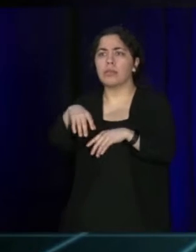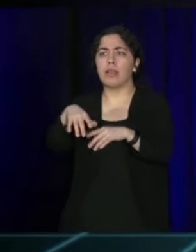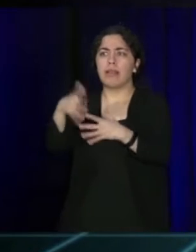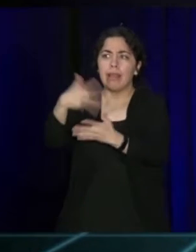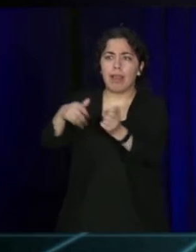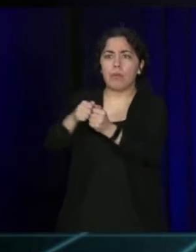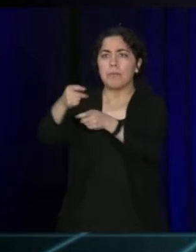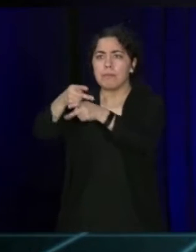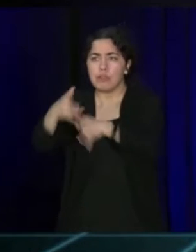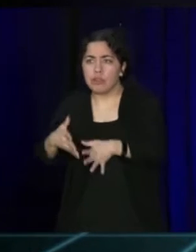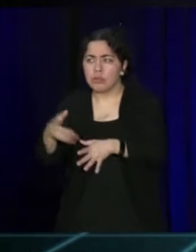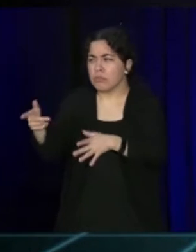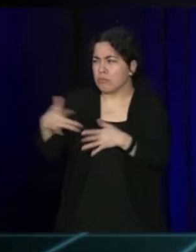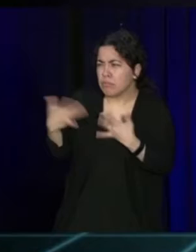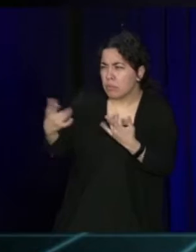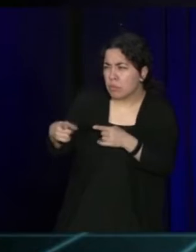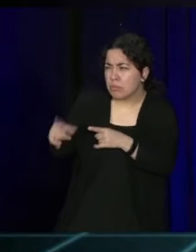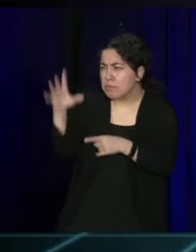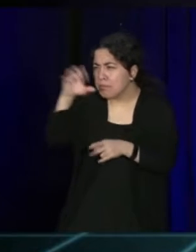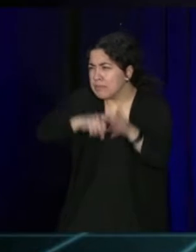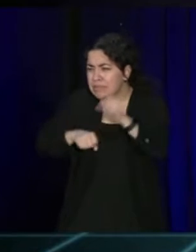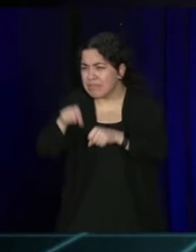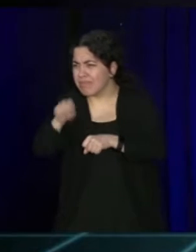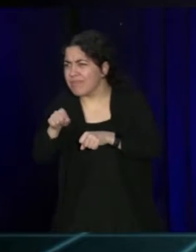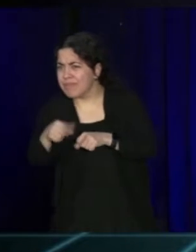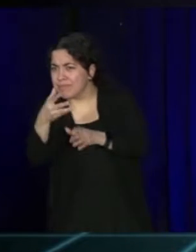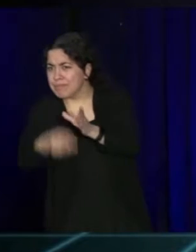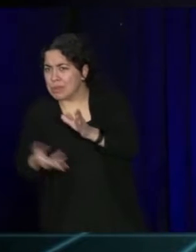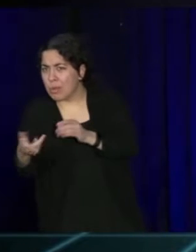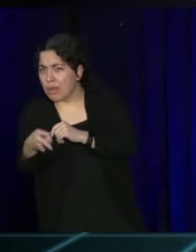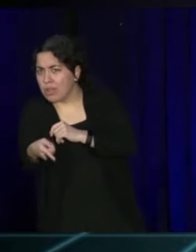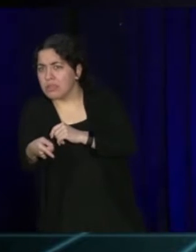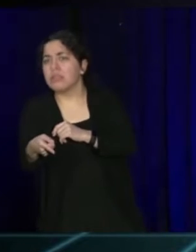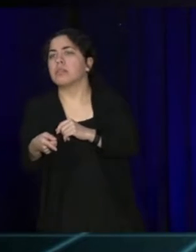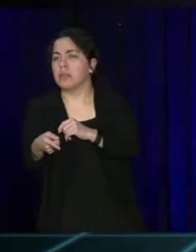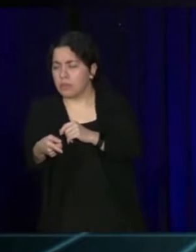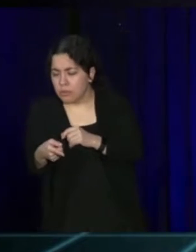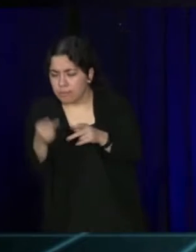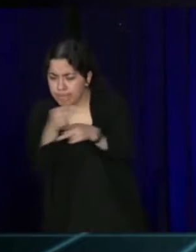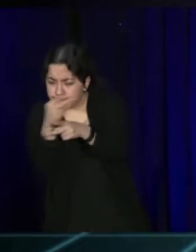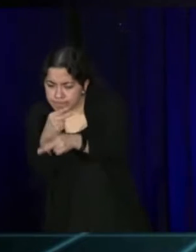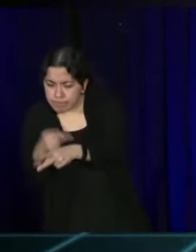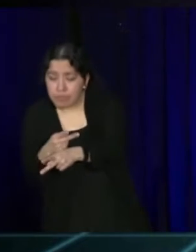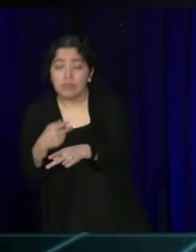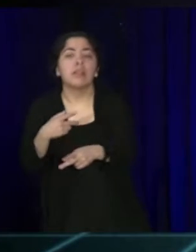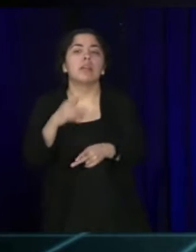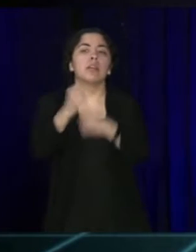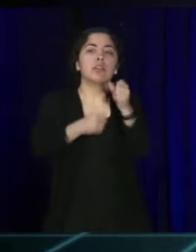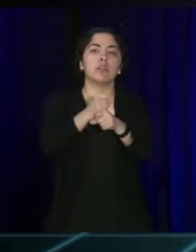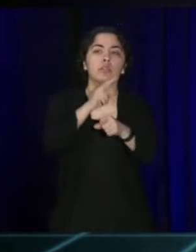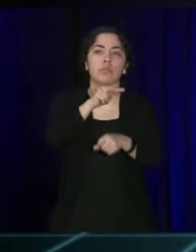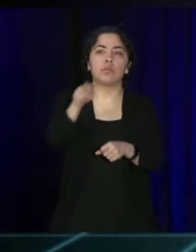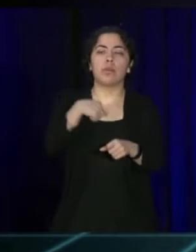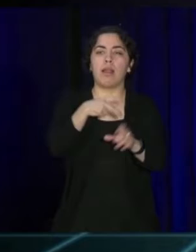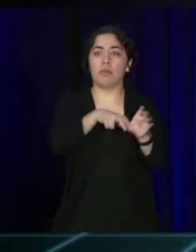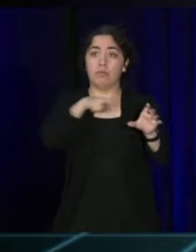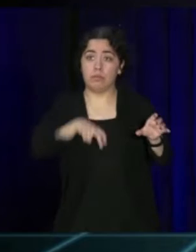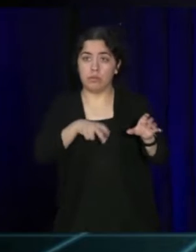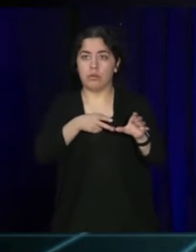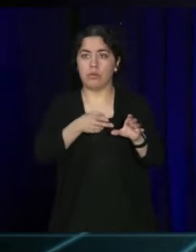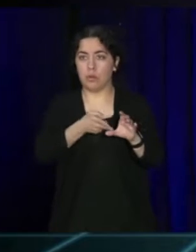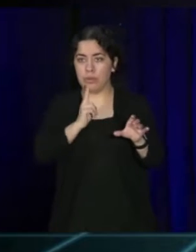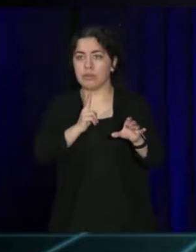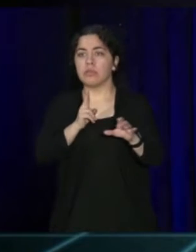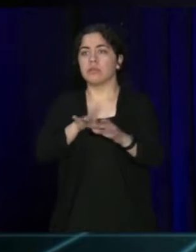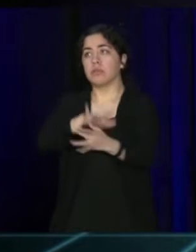was missing within the product. And so before I eventually quit in 2022, I reached out to this company, DigitalOcean,